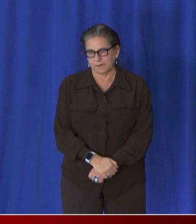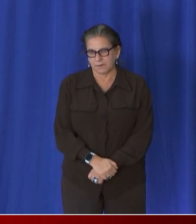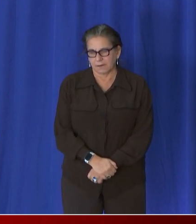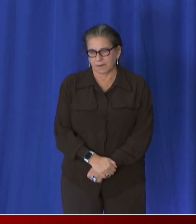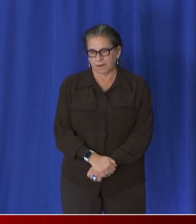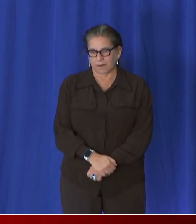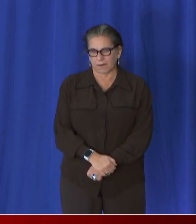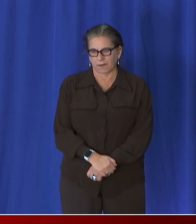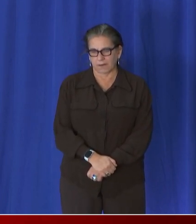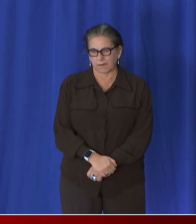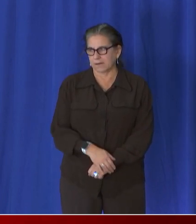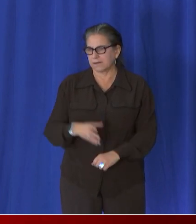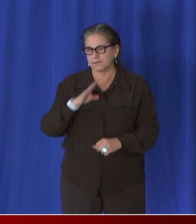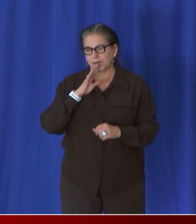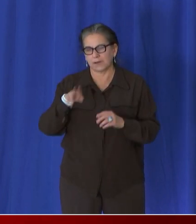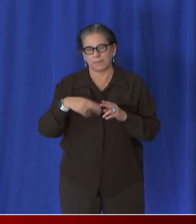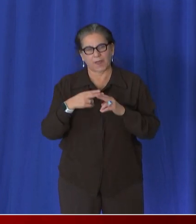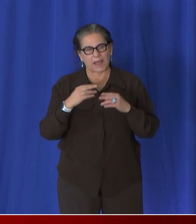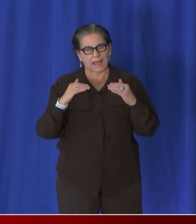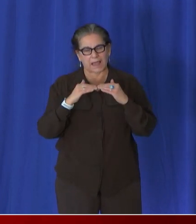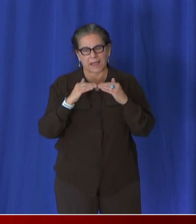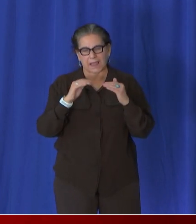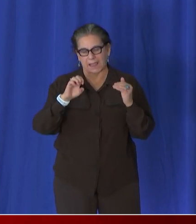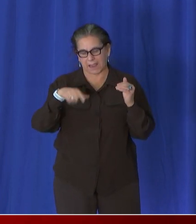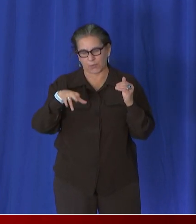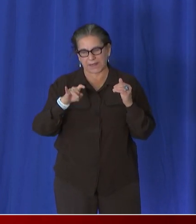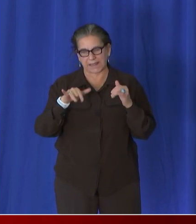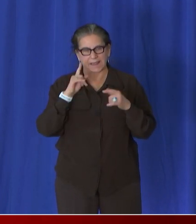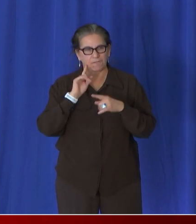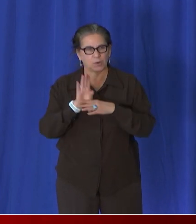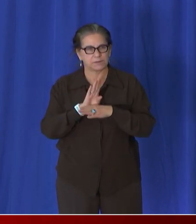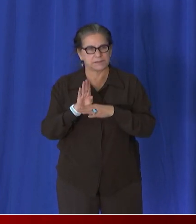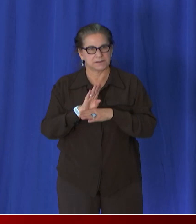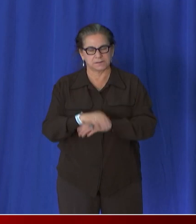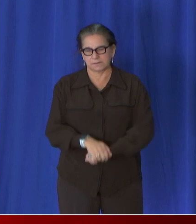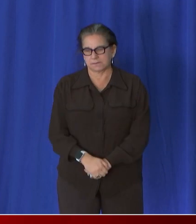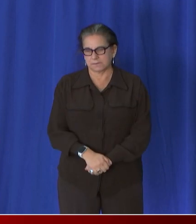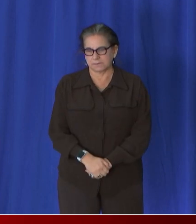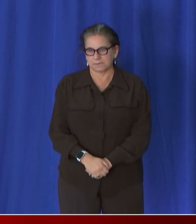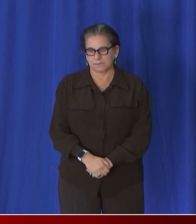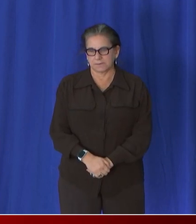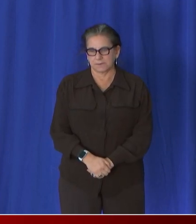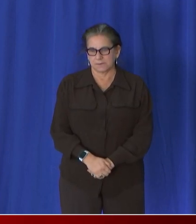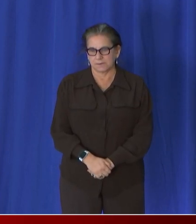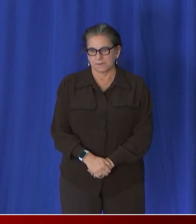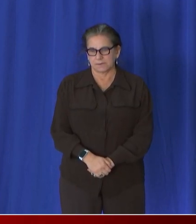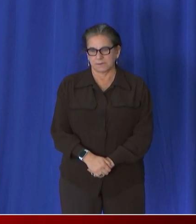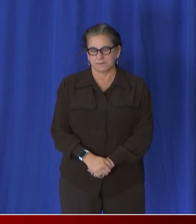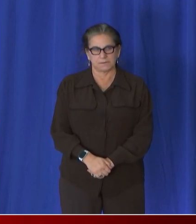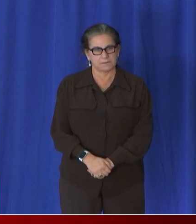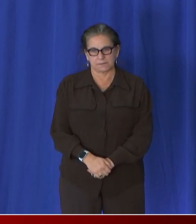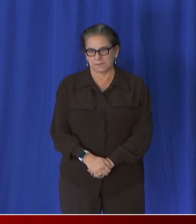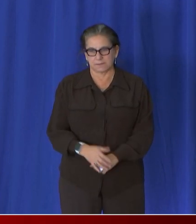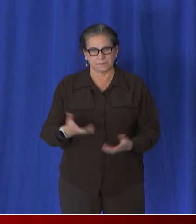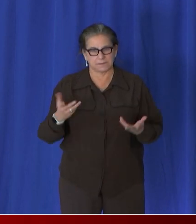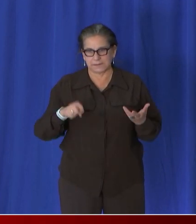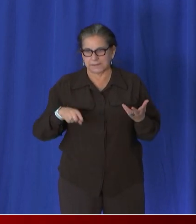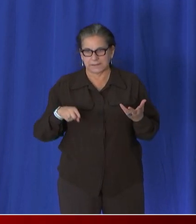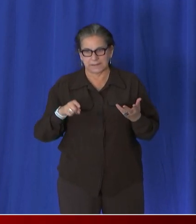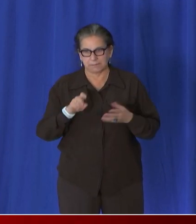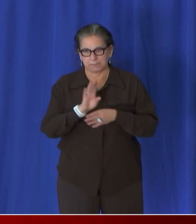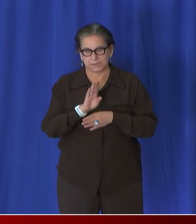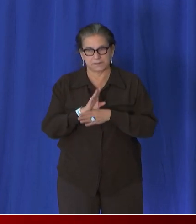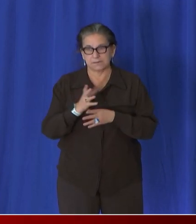areas of the city where there may be high rates of hesitancy or low rates of vaccination for businesses there. Have you given thought to equity